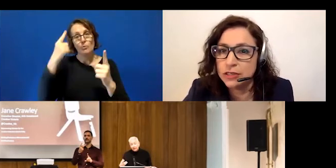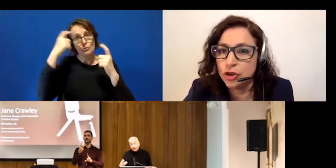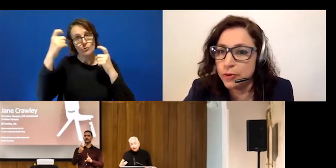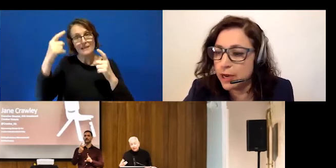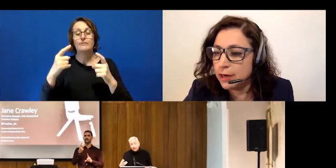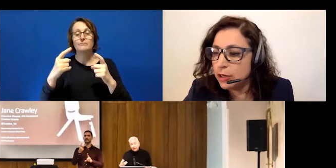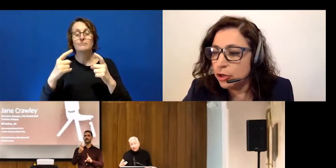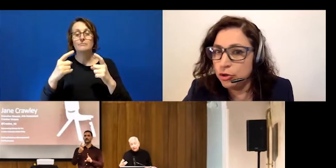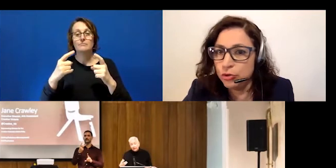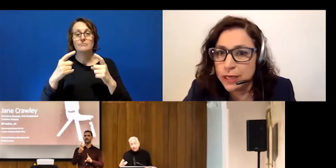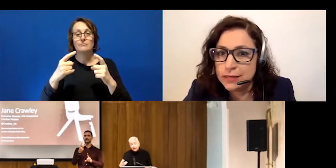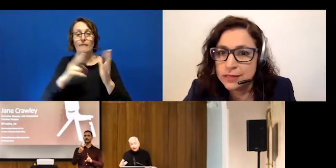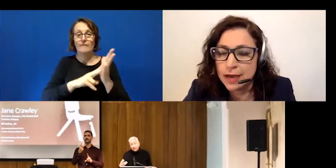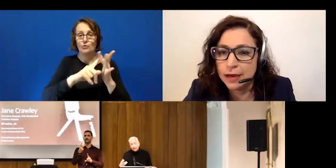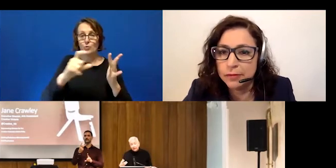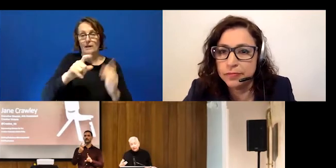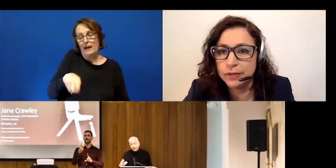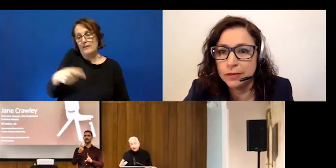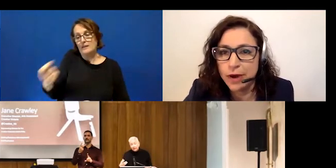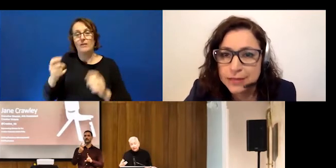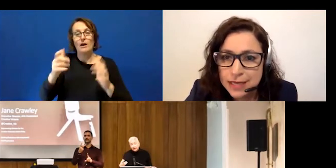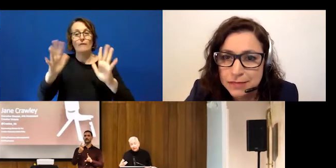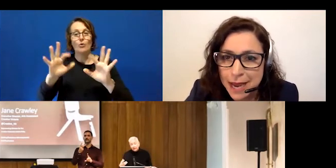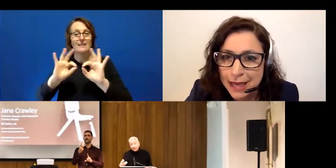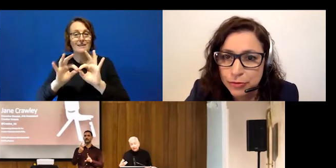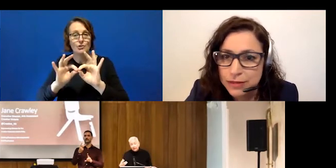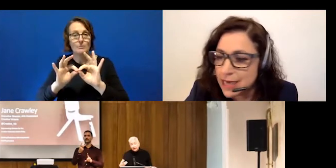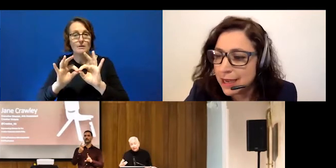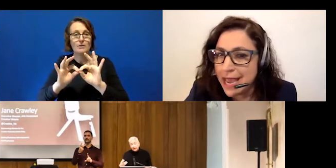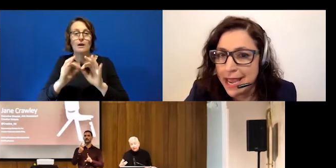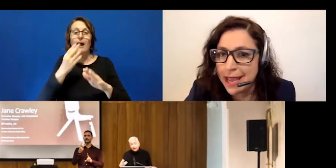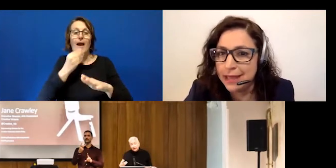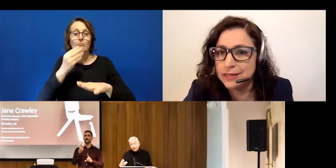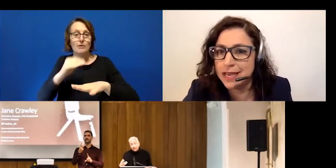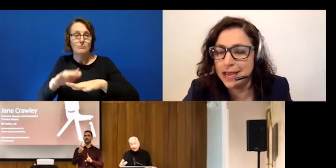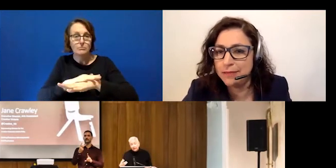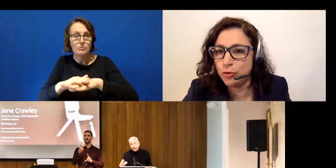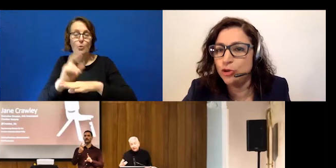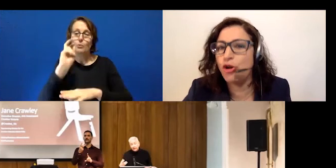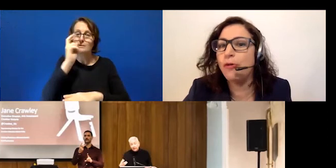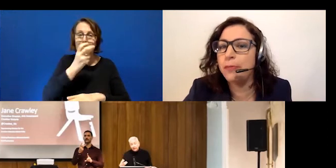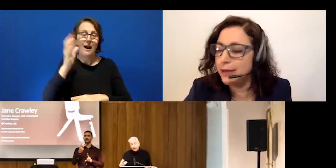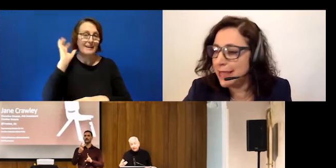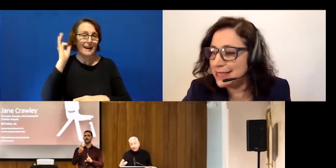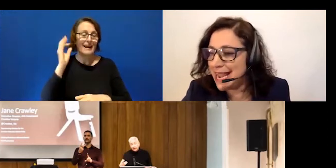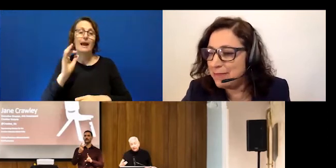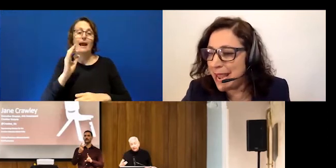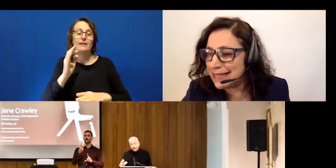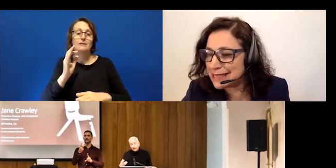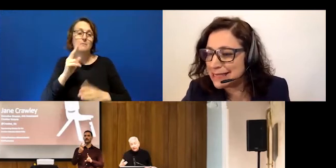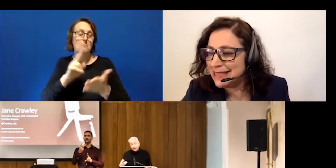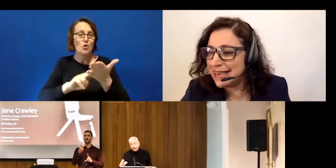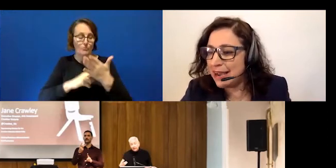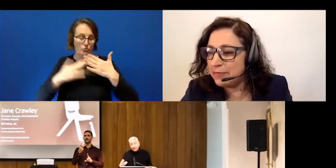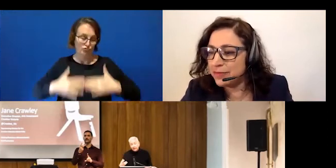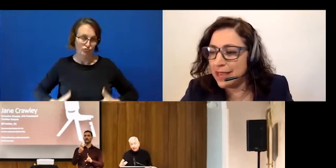Auslan interpreter who is a brown-skinned man with dark hair and a maroon top and tan